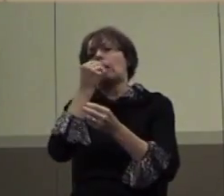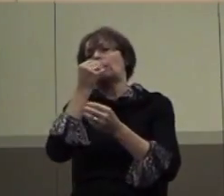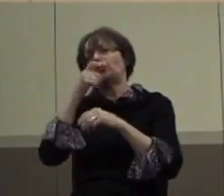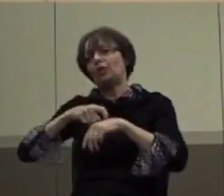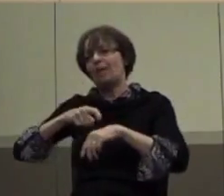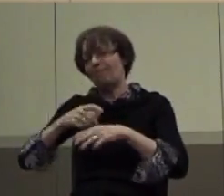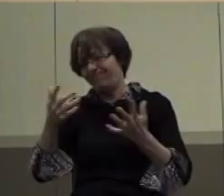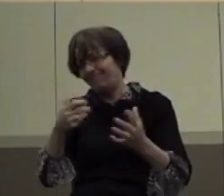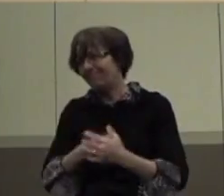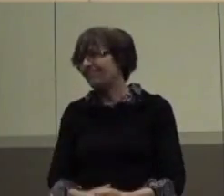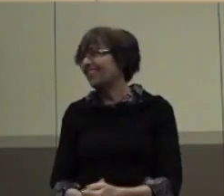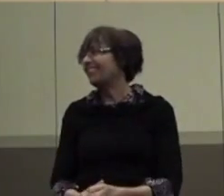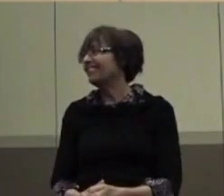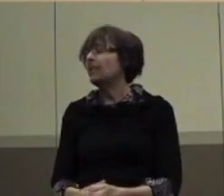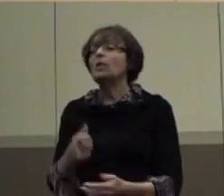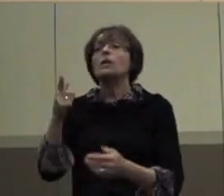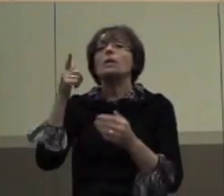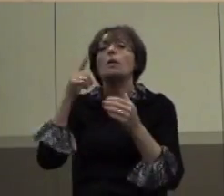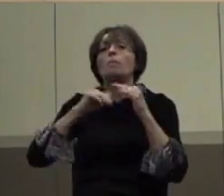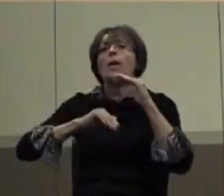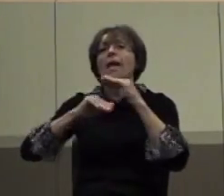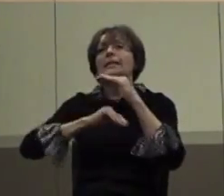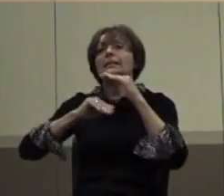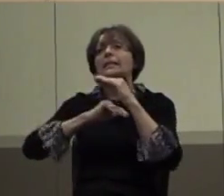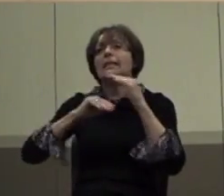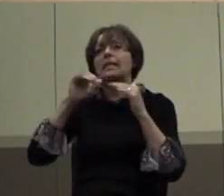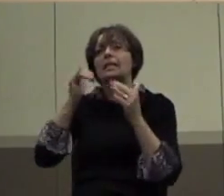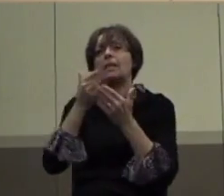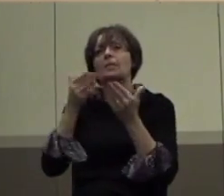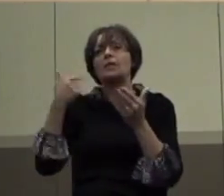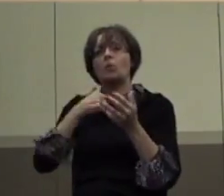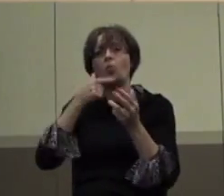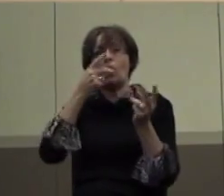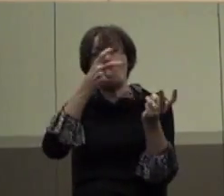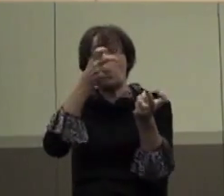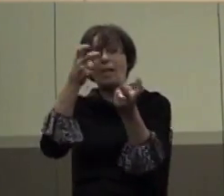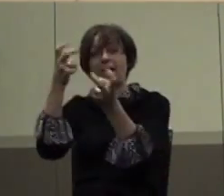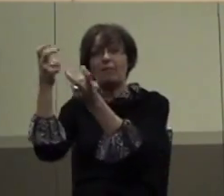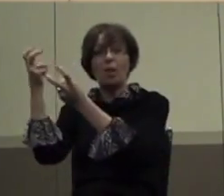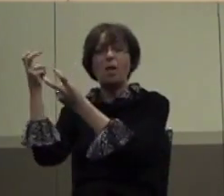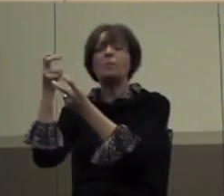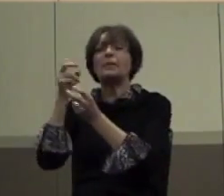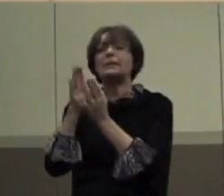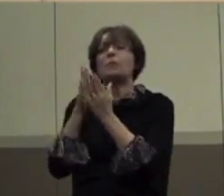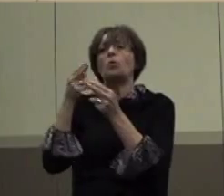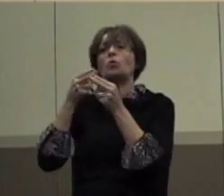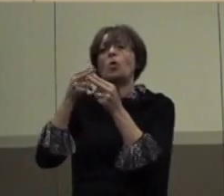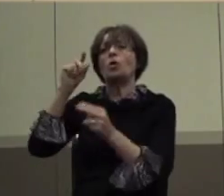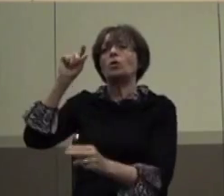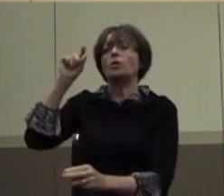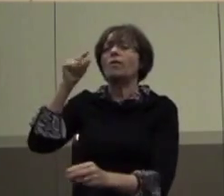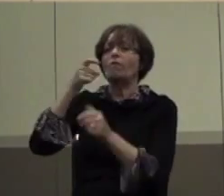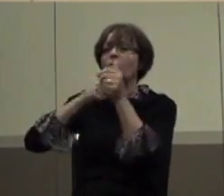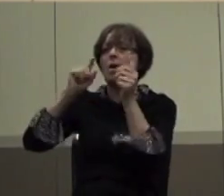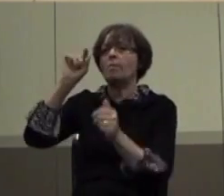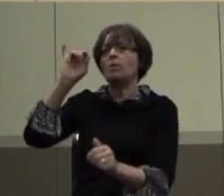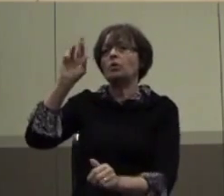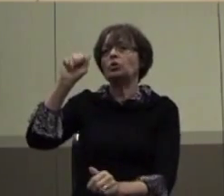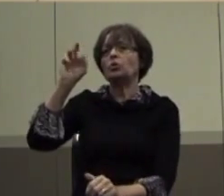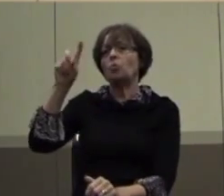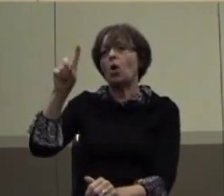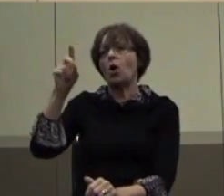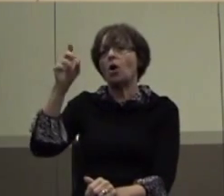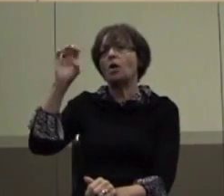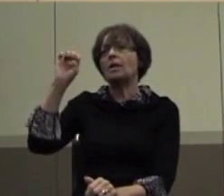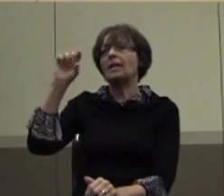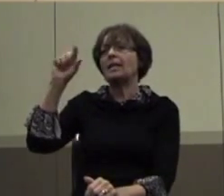right. Basically, this material that we're pulling from is from a book by Gerard Egan called The Skilled Helper. I think it's in